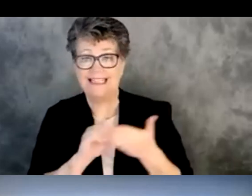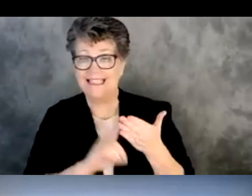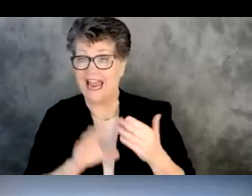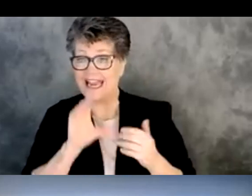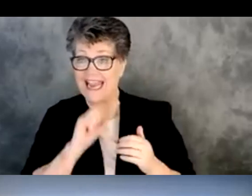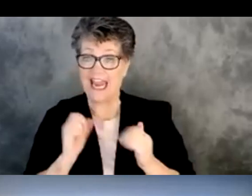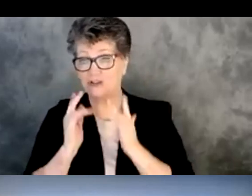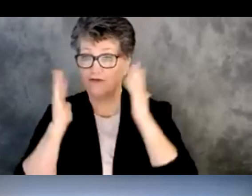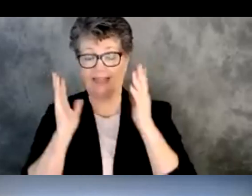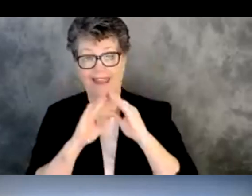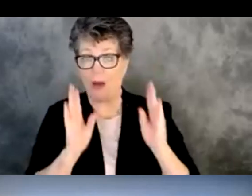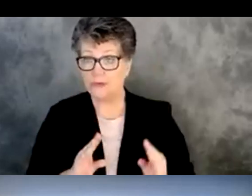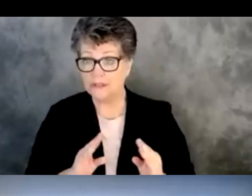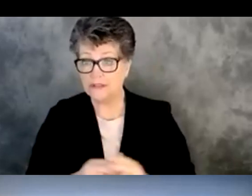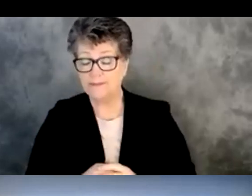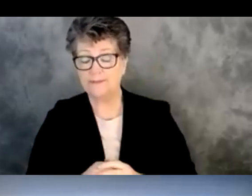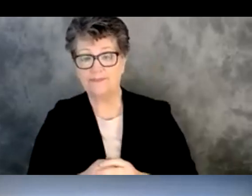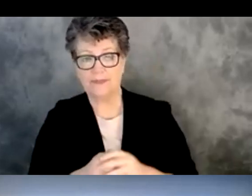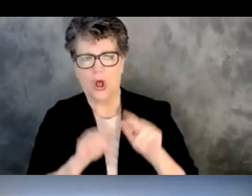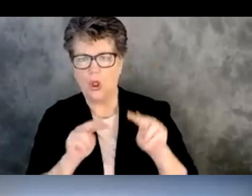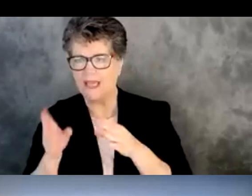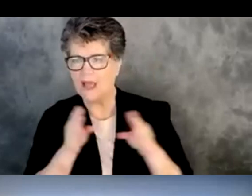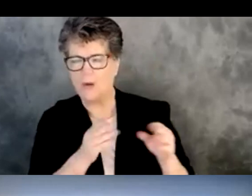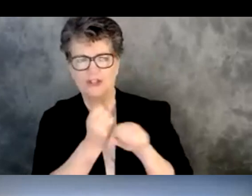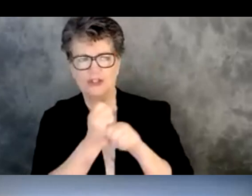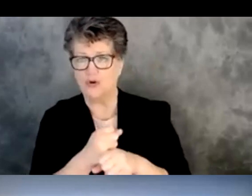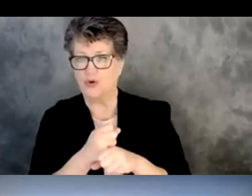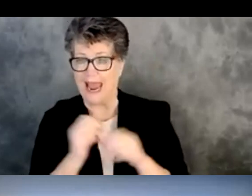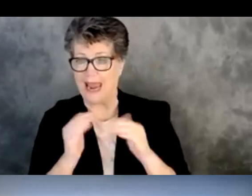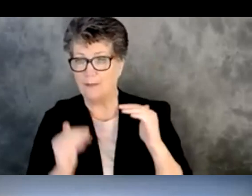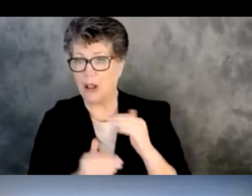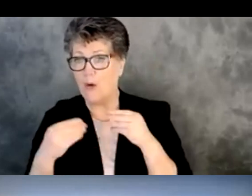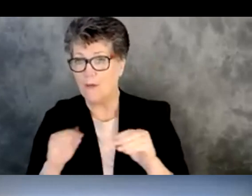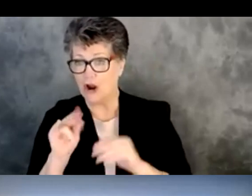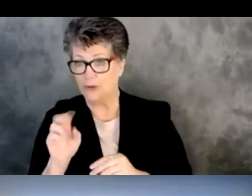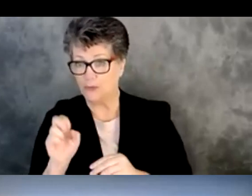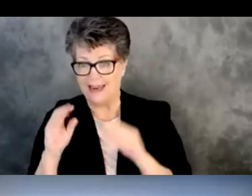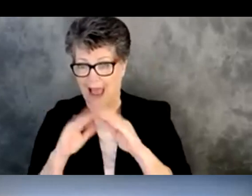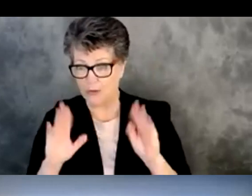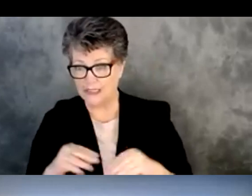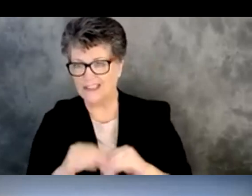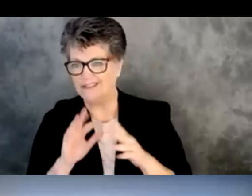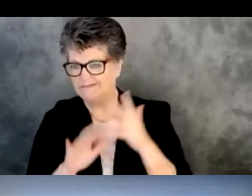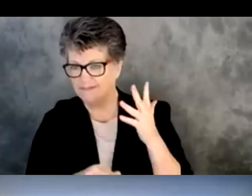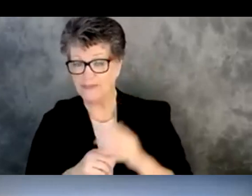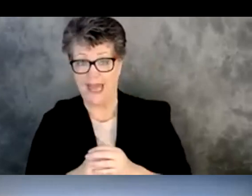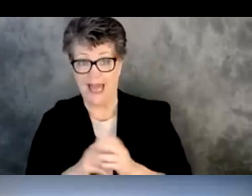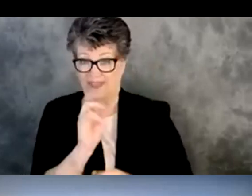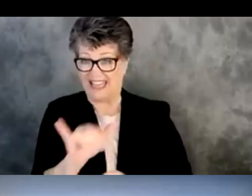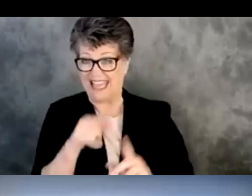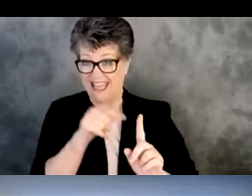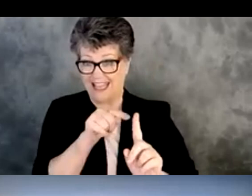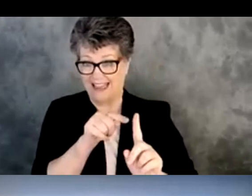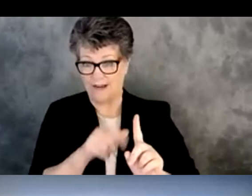age-friendly housing, looking at ways to create below market rate housing, and so on. But the key to it